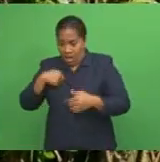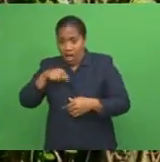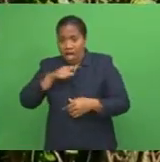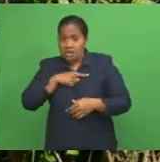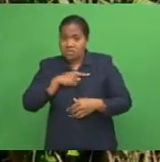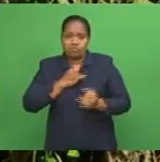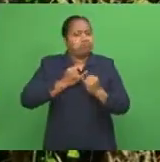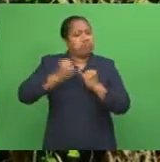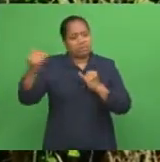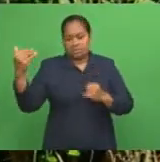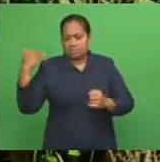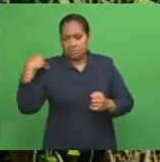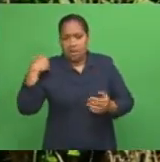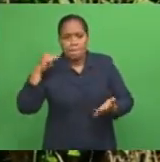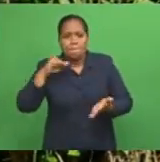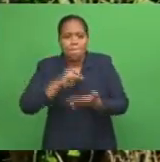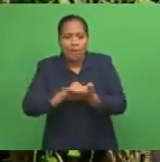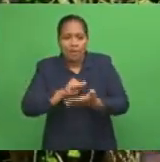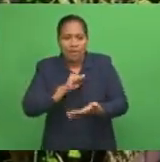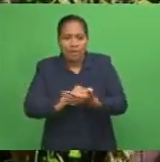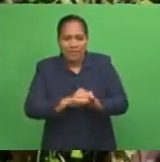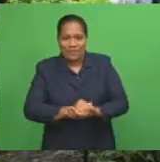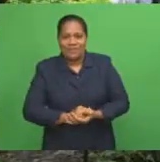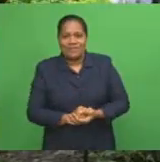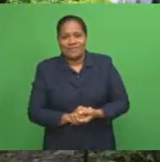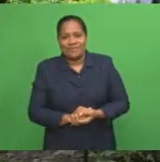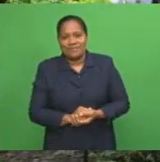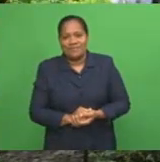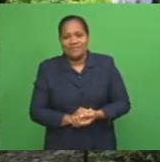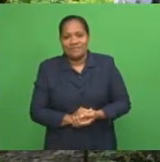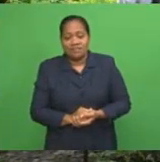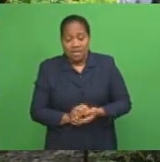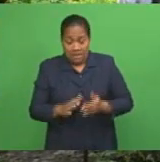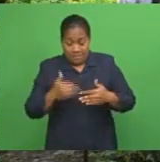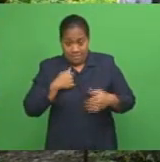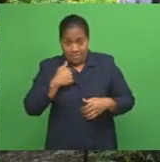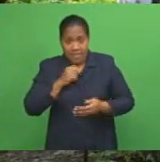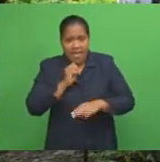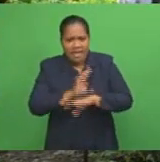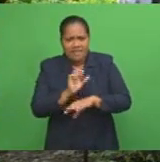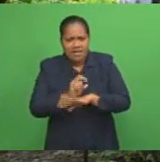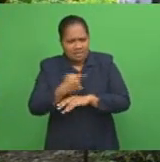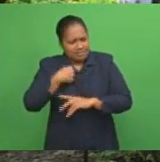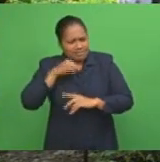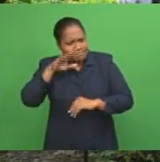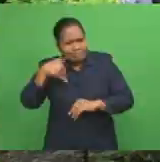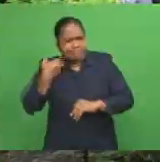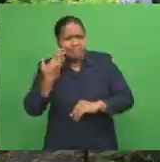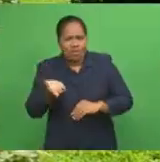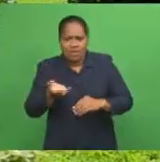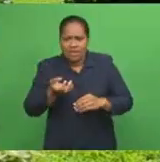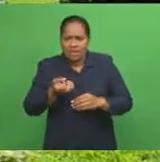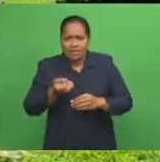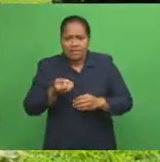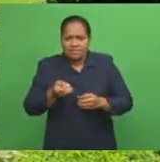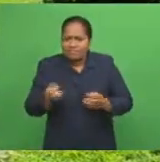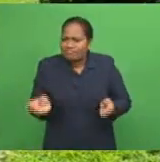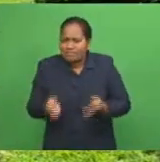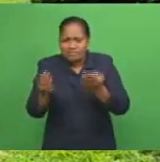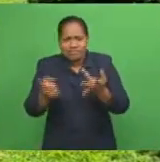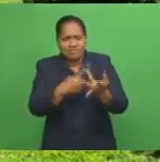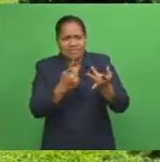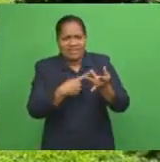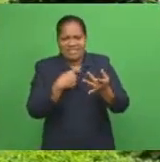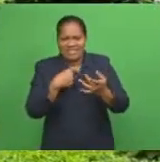and one of the first too. So my advice have always been to other musicians is the importance of